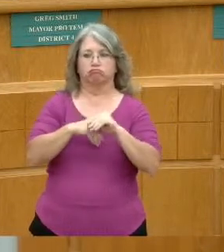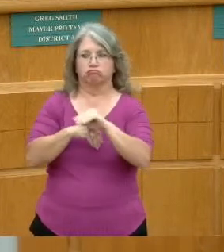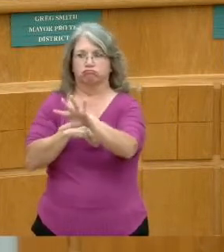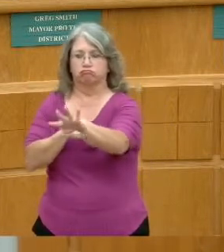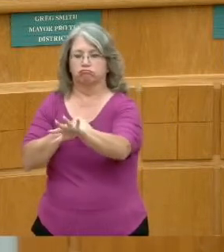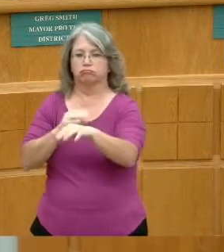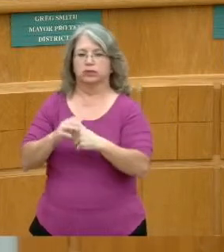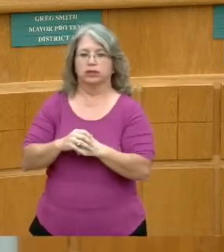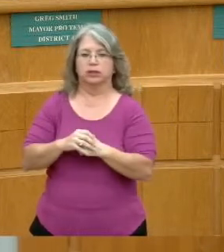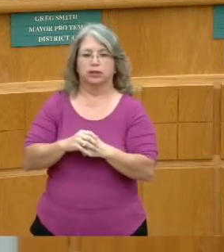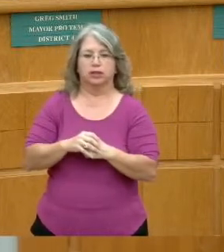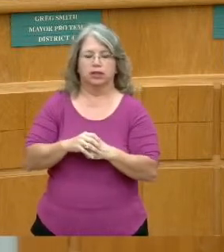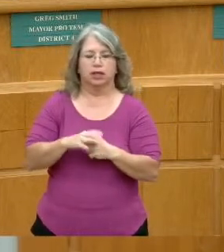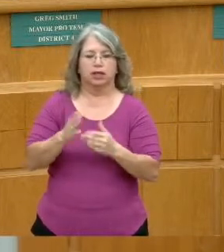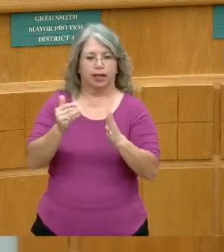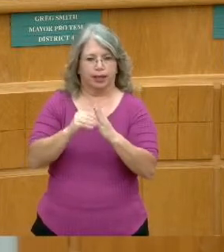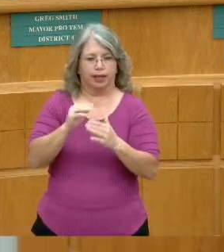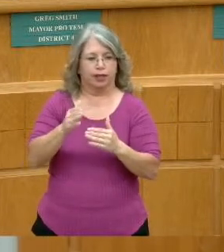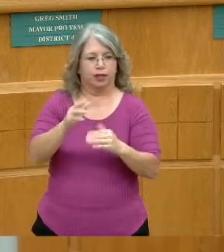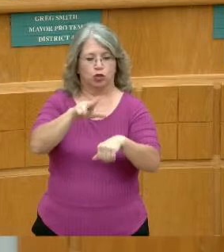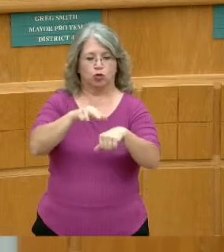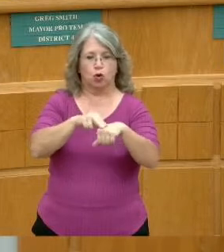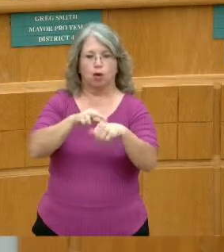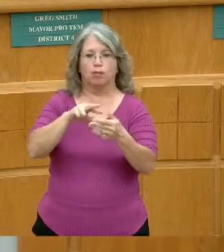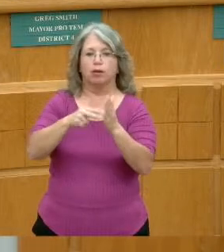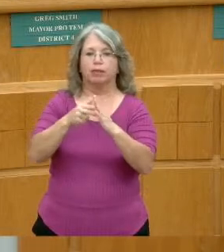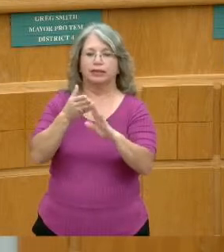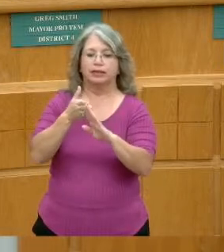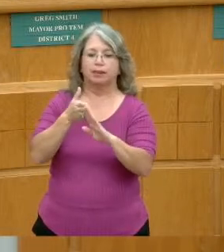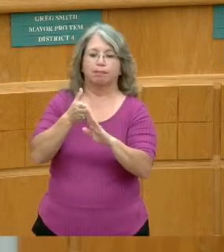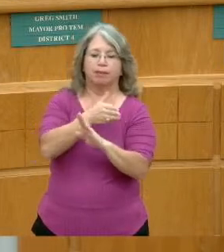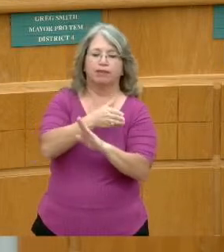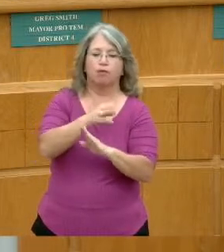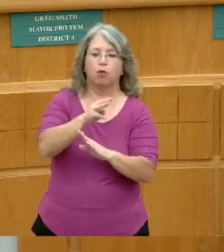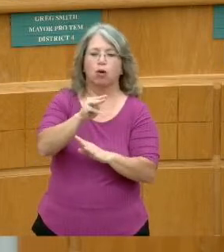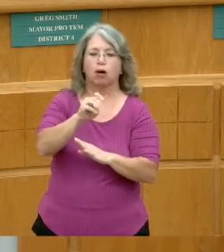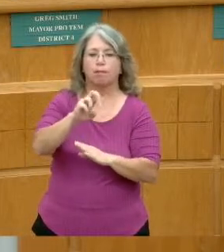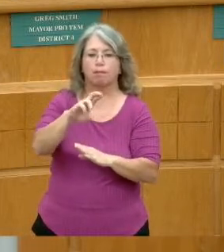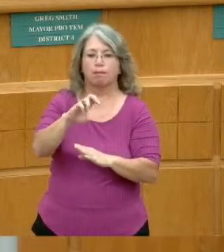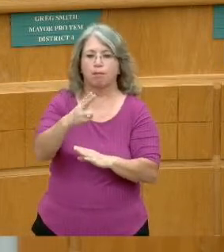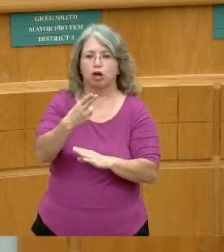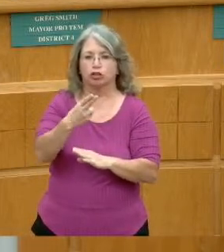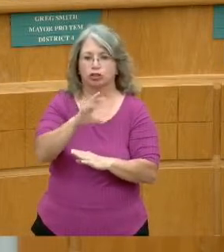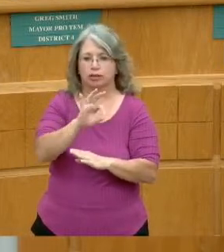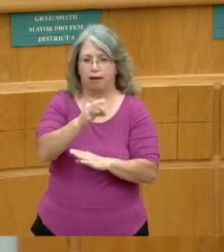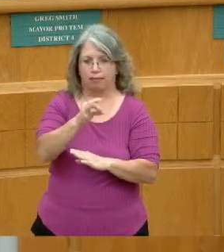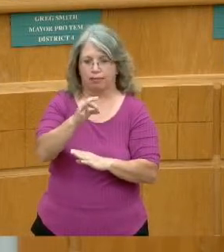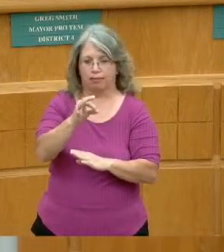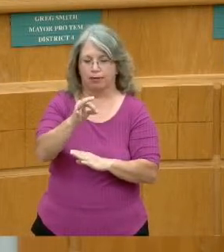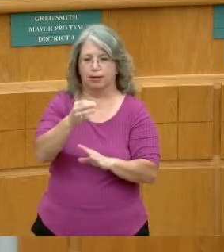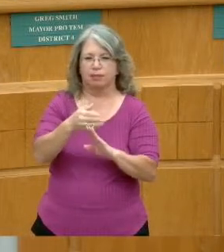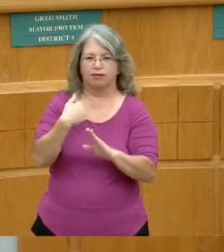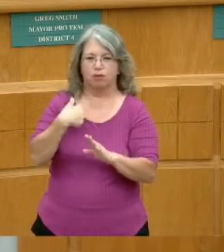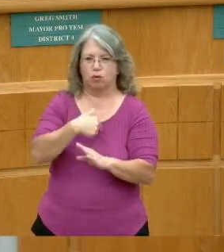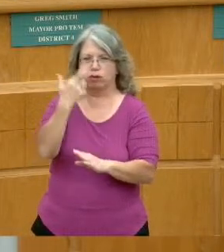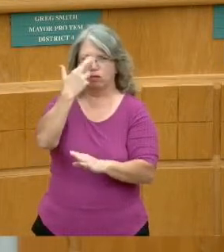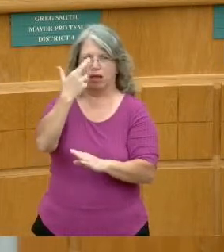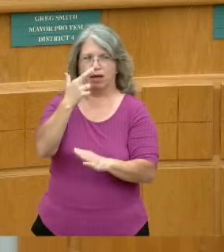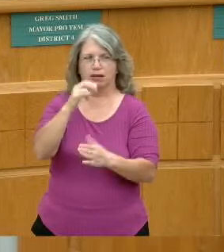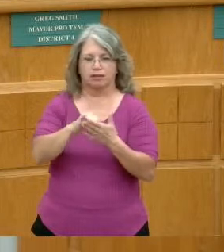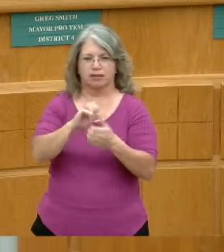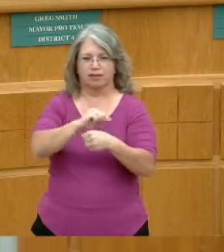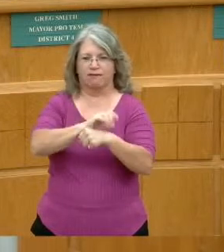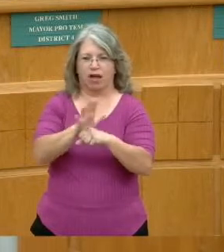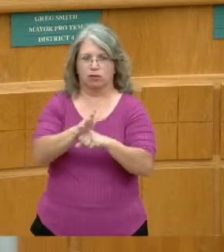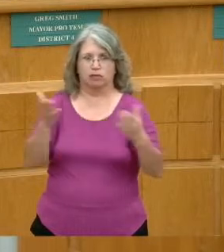normal. Normal means before March 9th, before we really realized that COVID-19 was here in the coastal bend area. You can